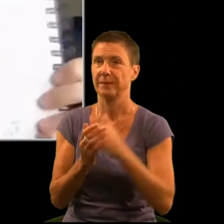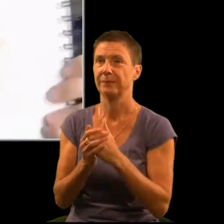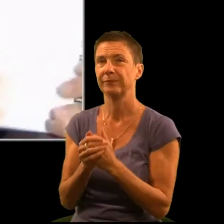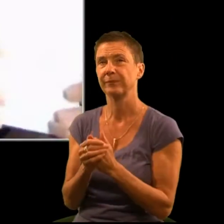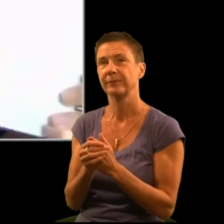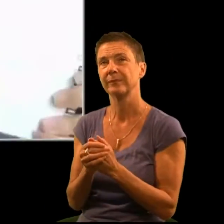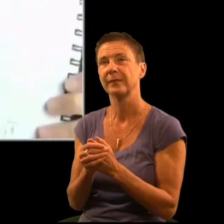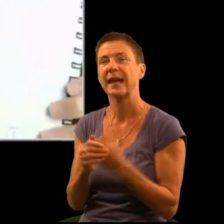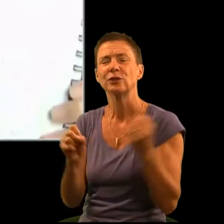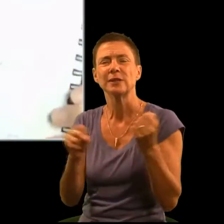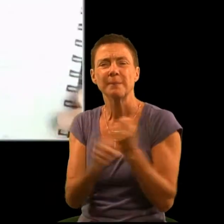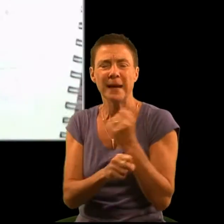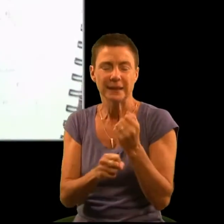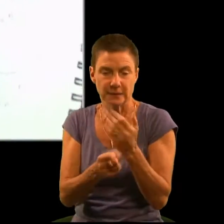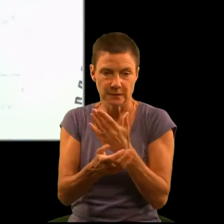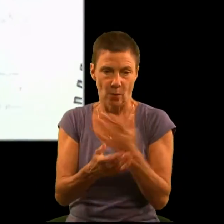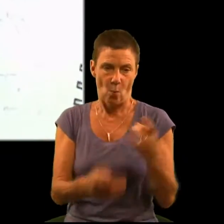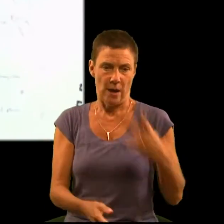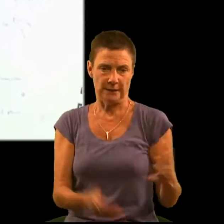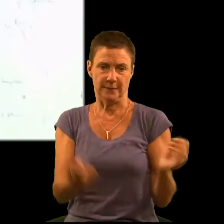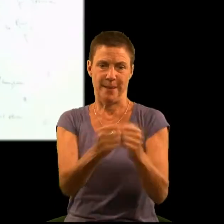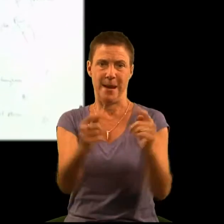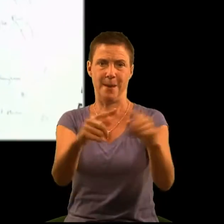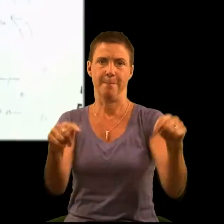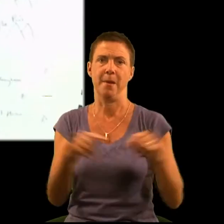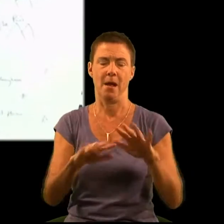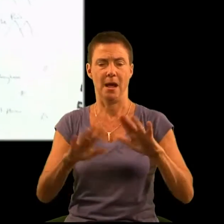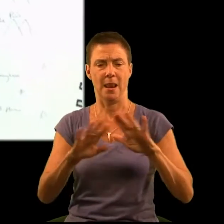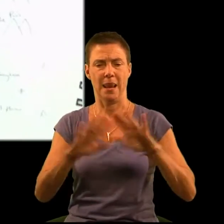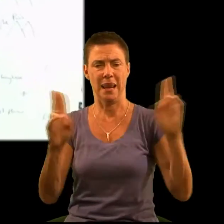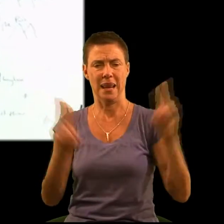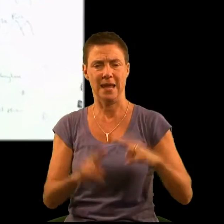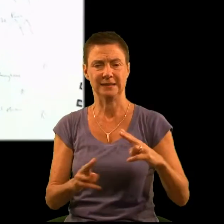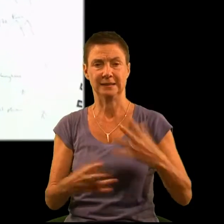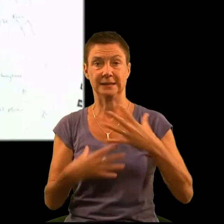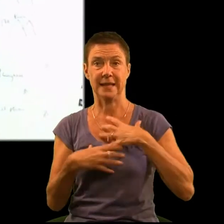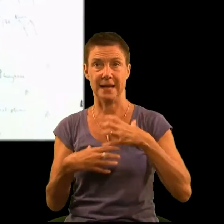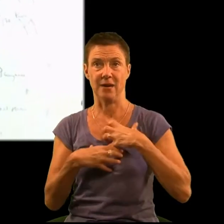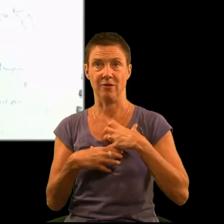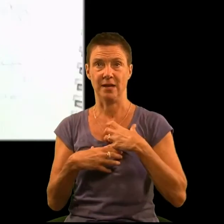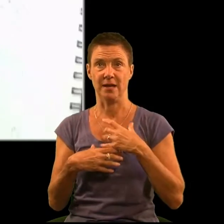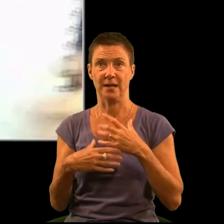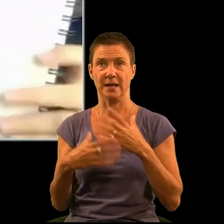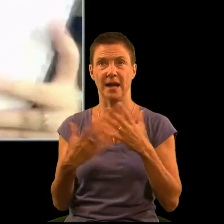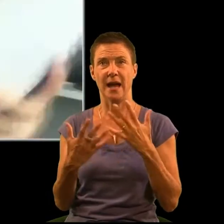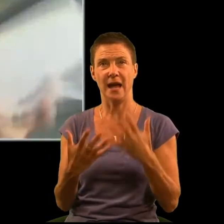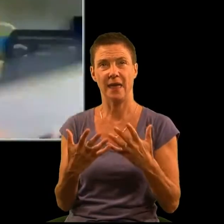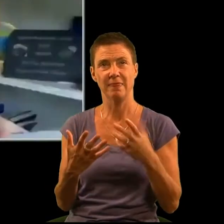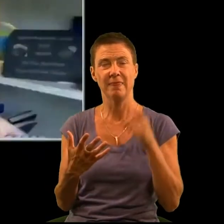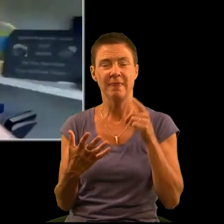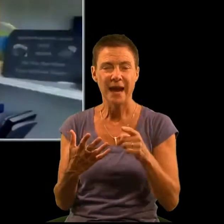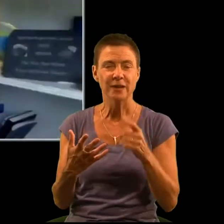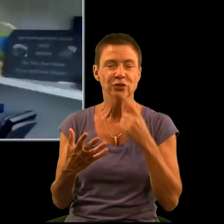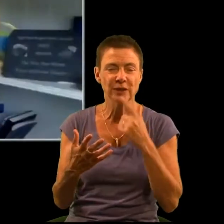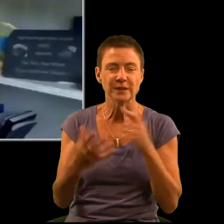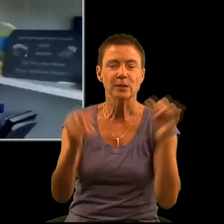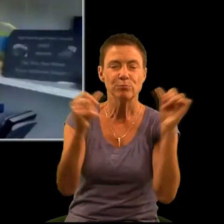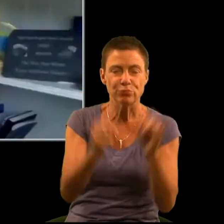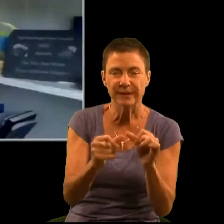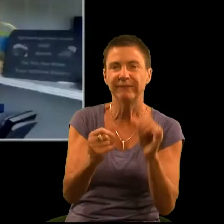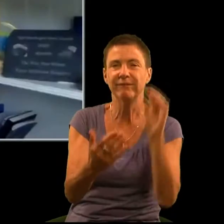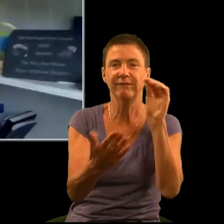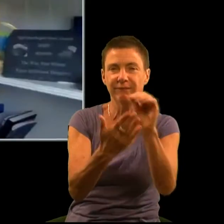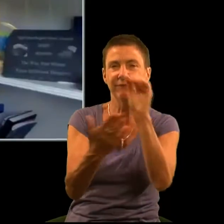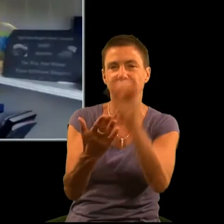makes the blank page a bit less scary. And then my plan is just very basic, just words with arrows saying what the landscape is they're moving through. And that was based